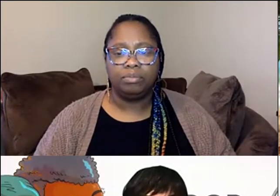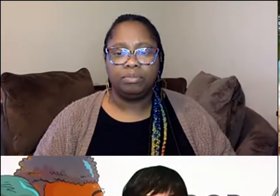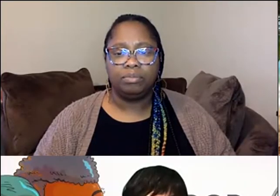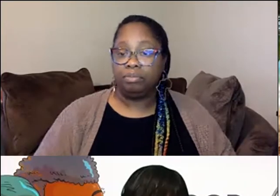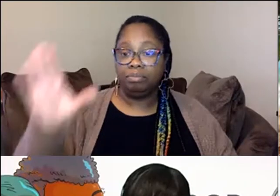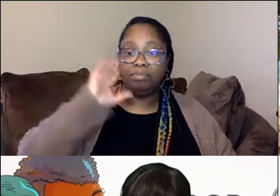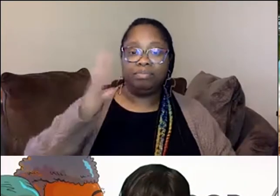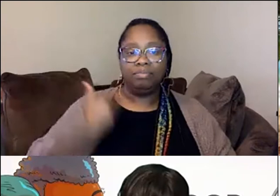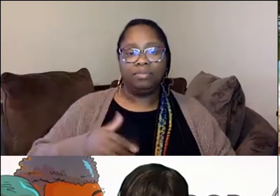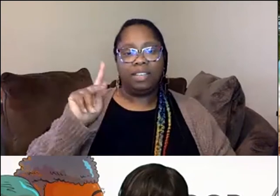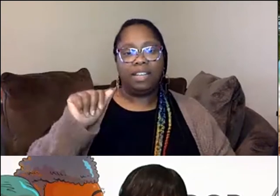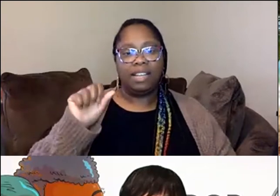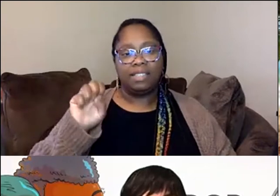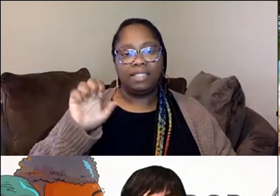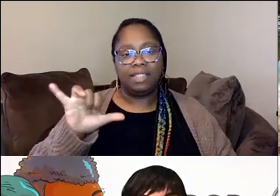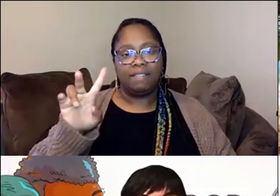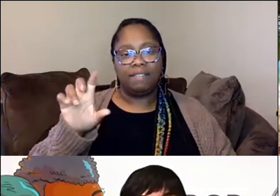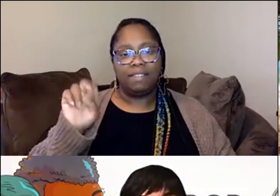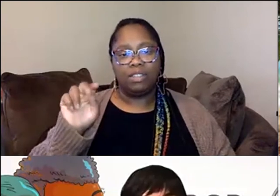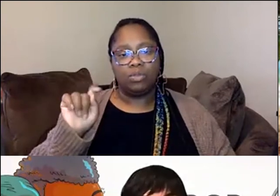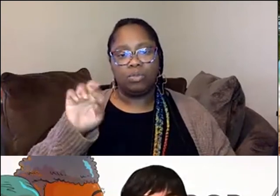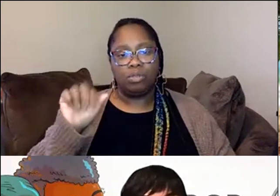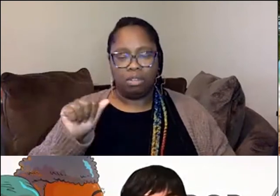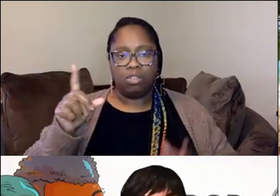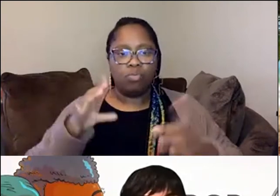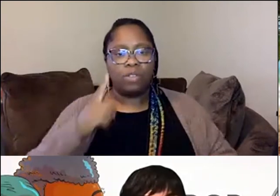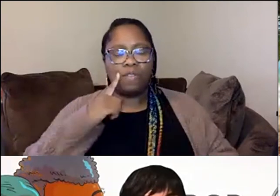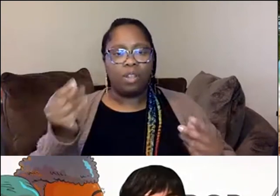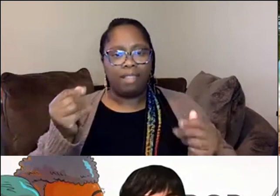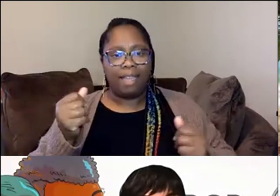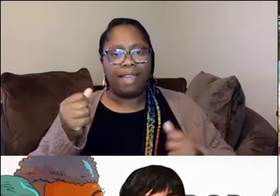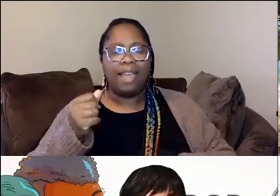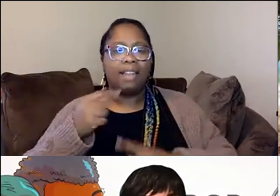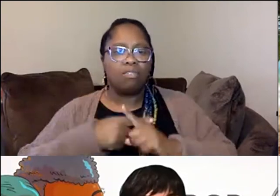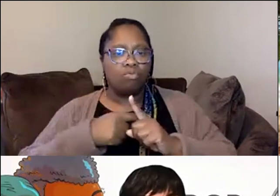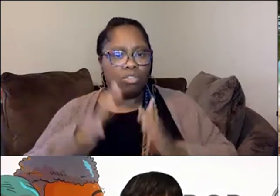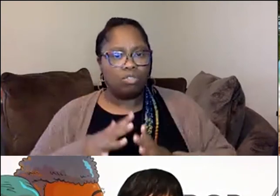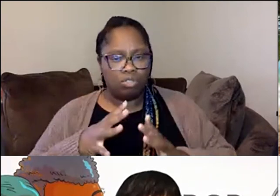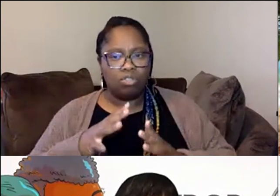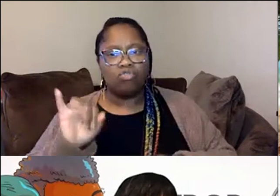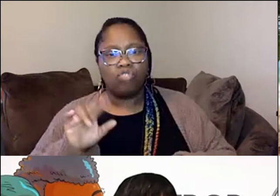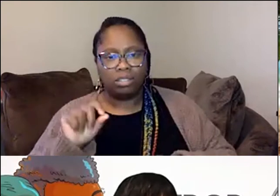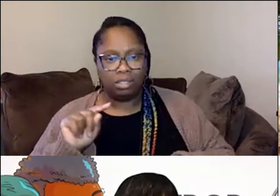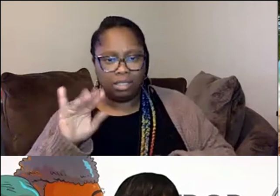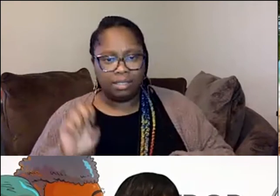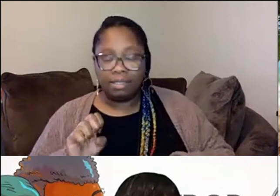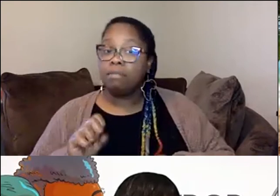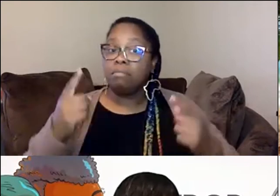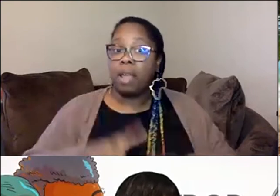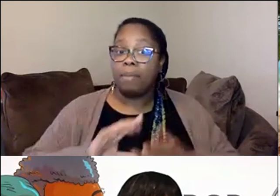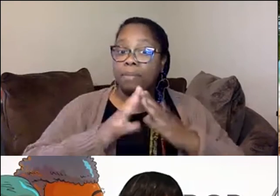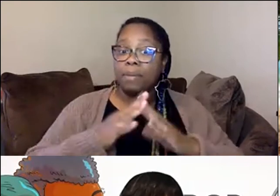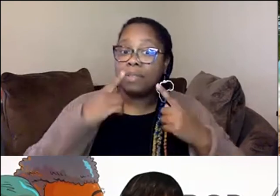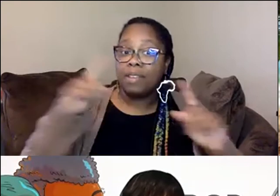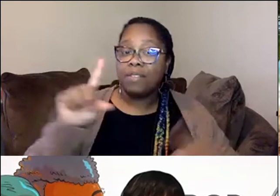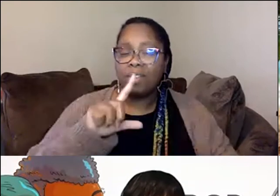Hello, my name is Casey Ventura, Director of Land and Tenant Justice at the Beverly Vermont Community Land Trust. When our initiative is successful, Los